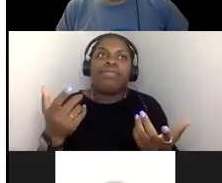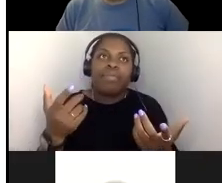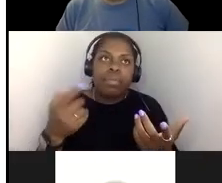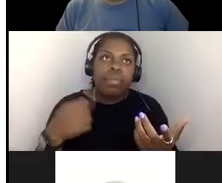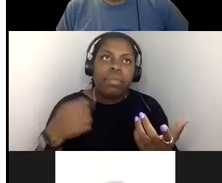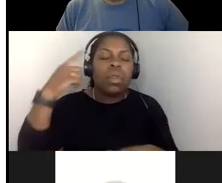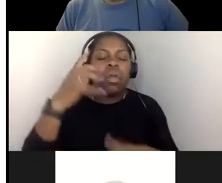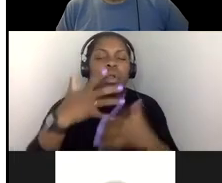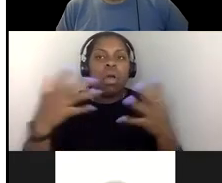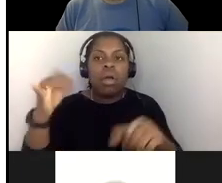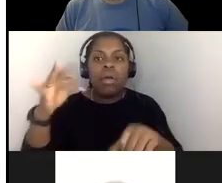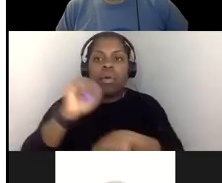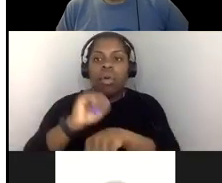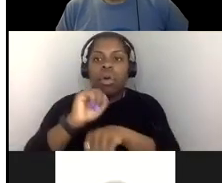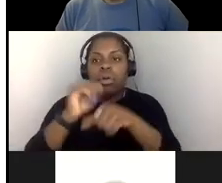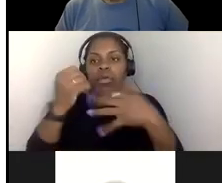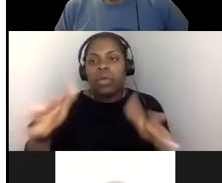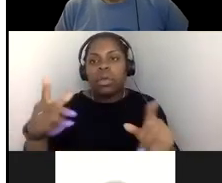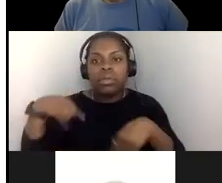work done by